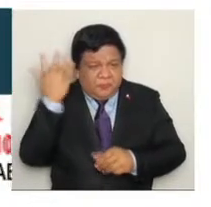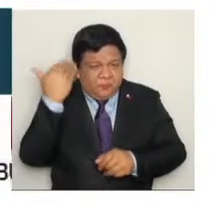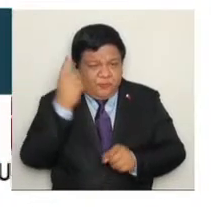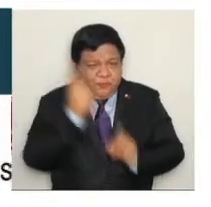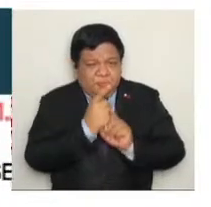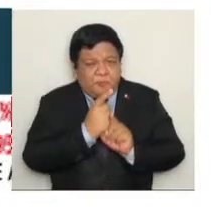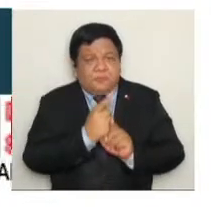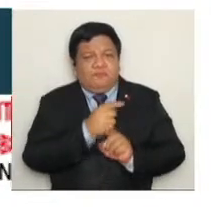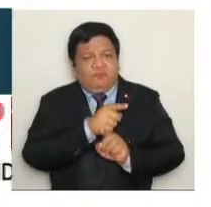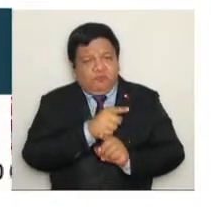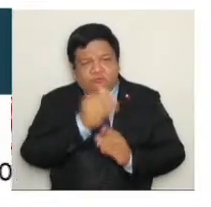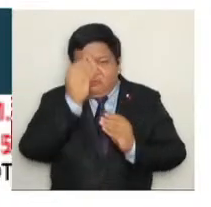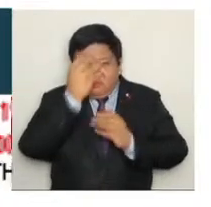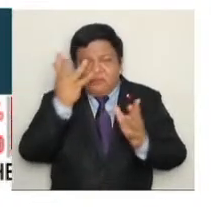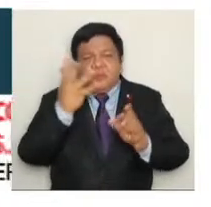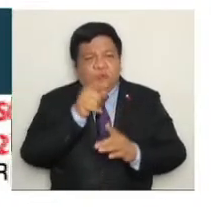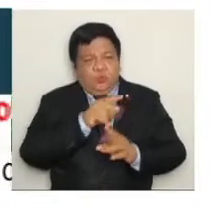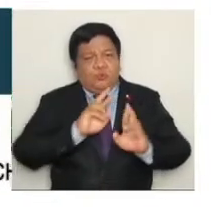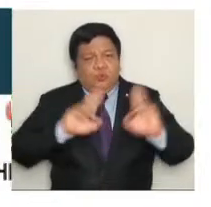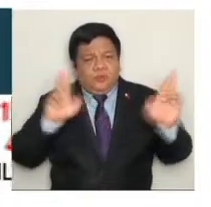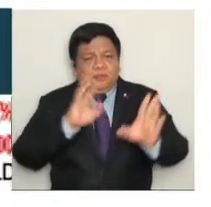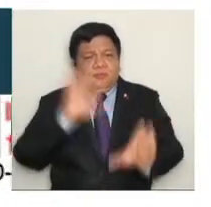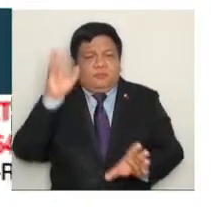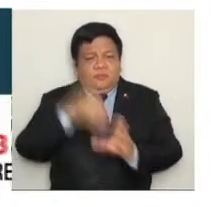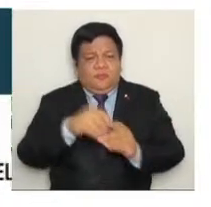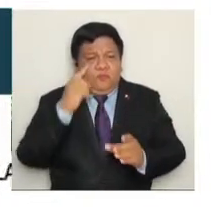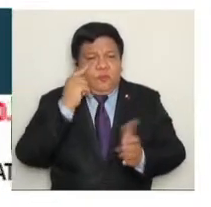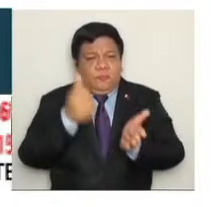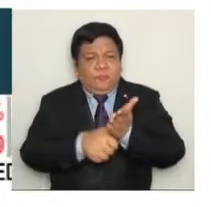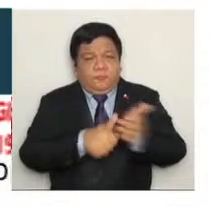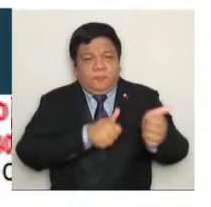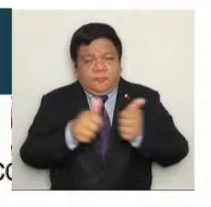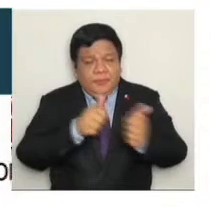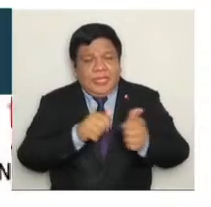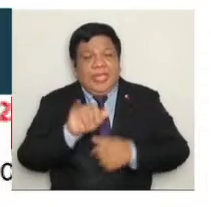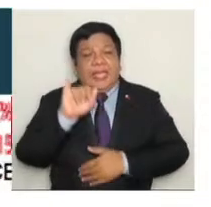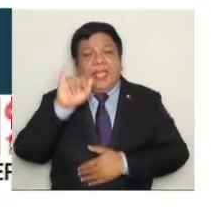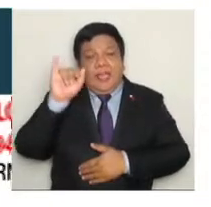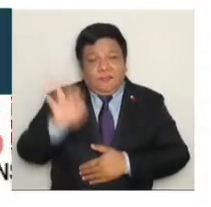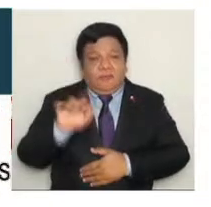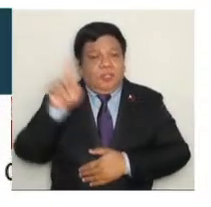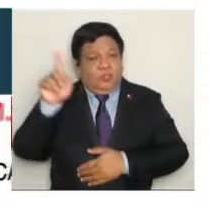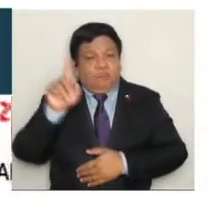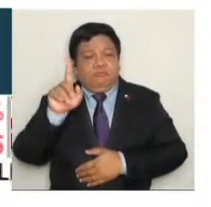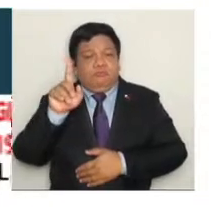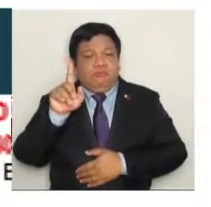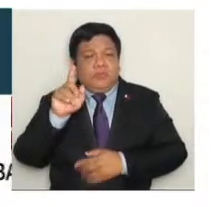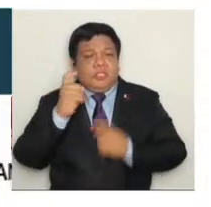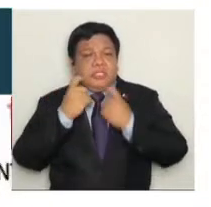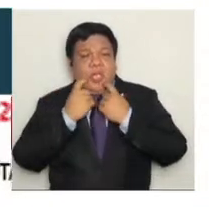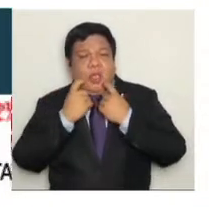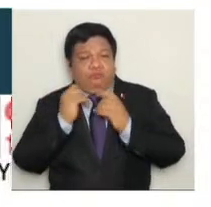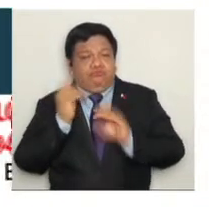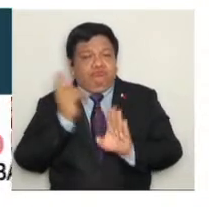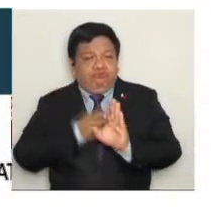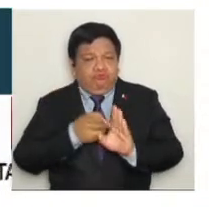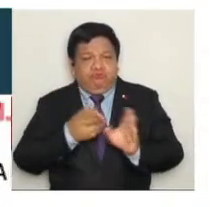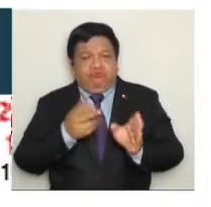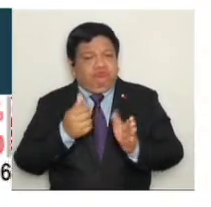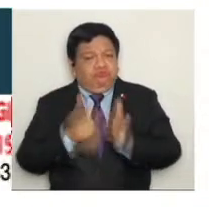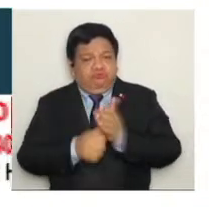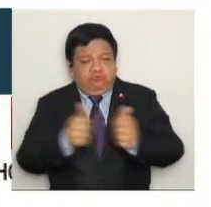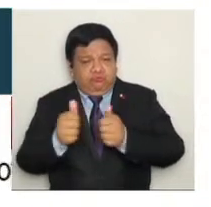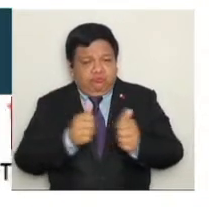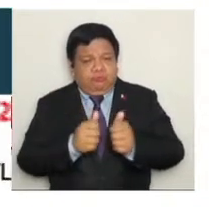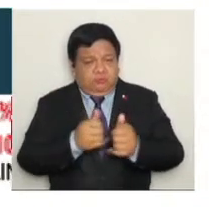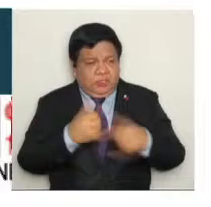in saying that you are going to run if the presidential daughter runs. Does that still hold? It still